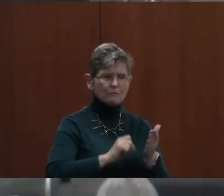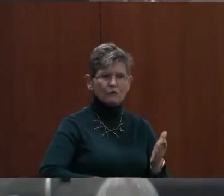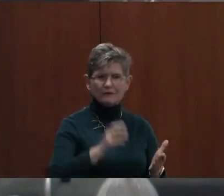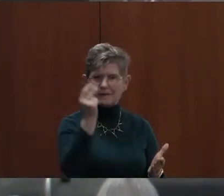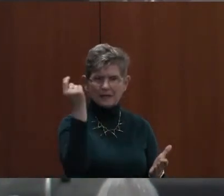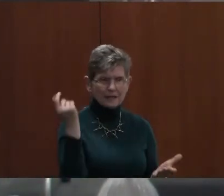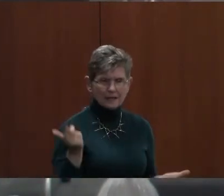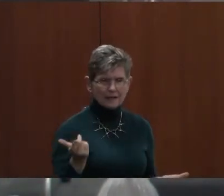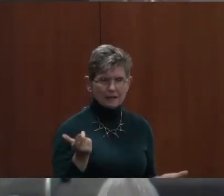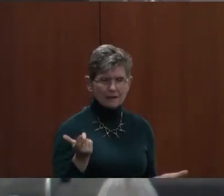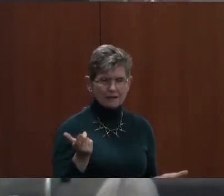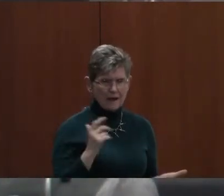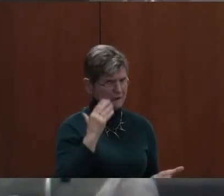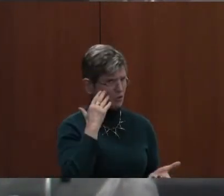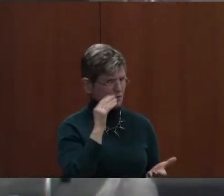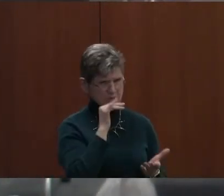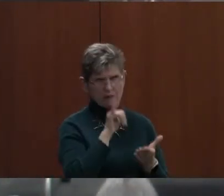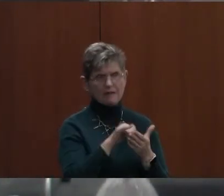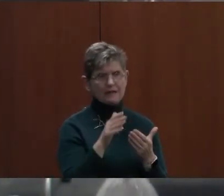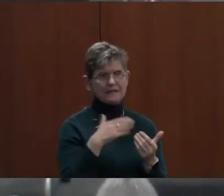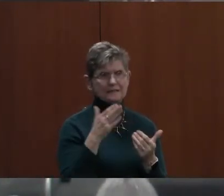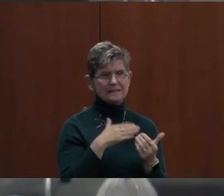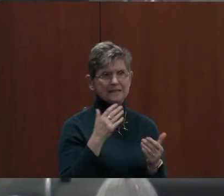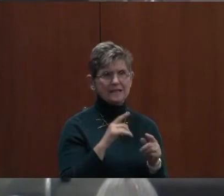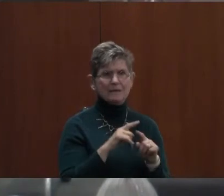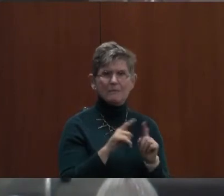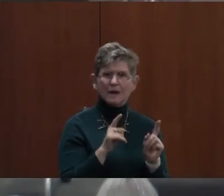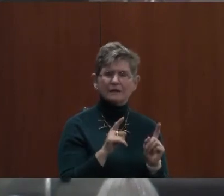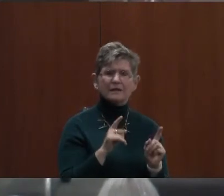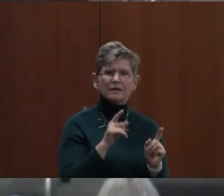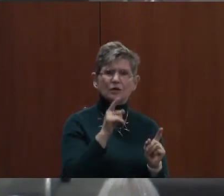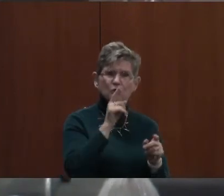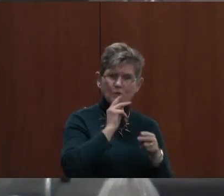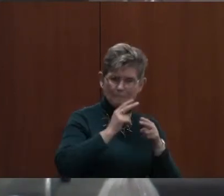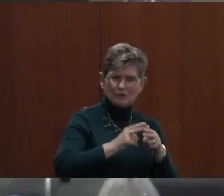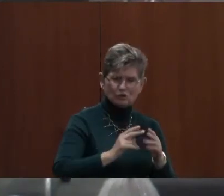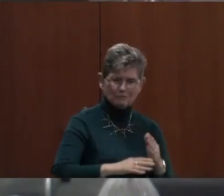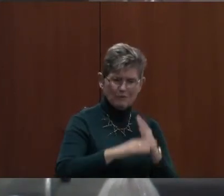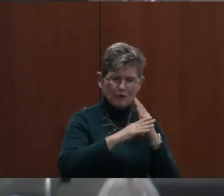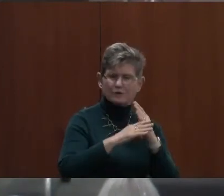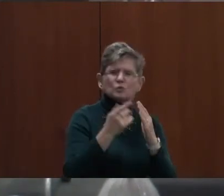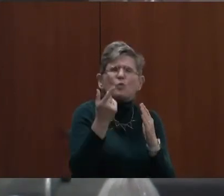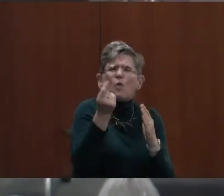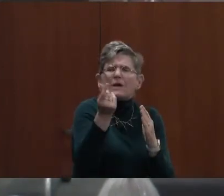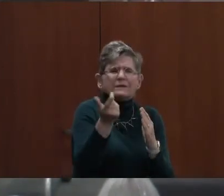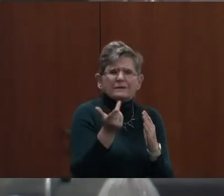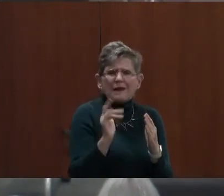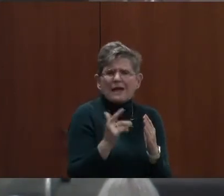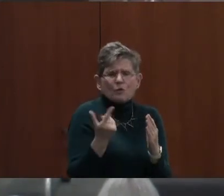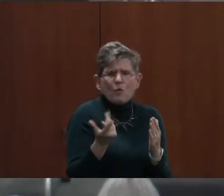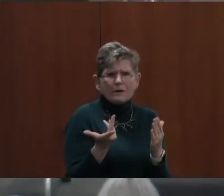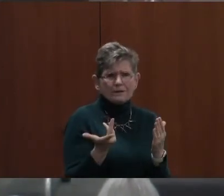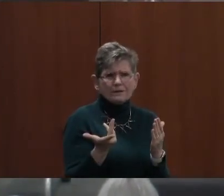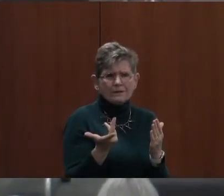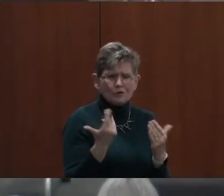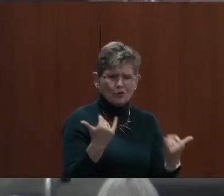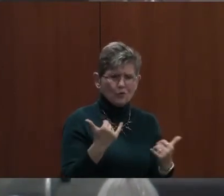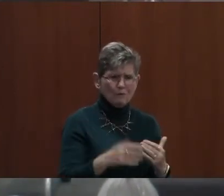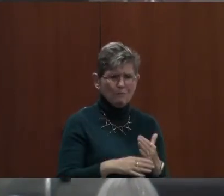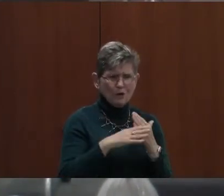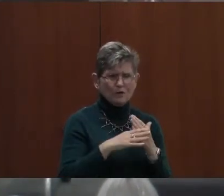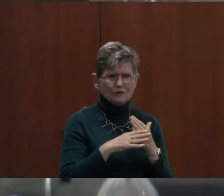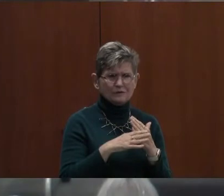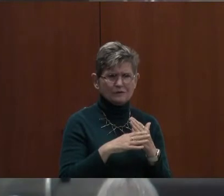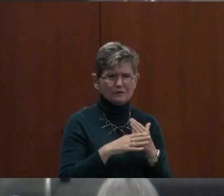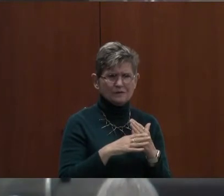that it's not as easy as I make it sound, but you mentioned barriers. What current barriers are in place that I